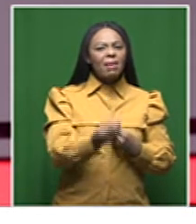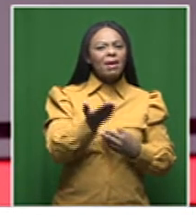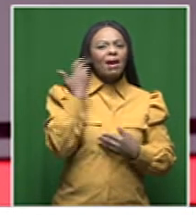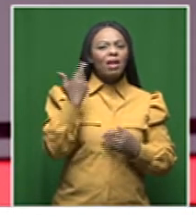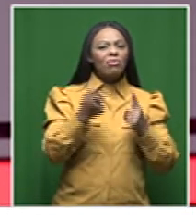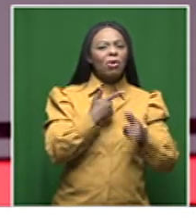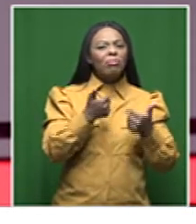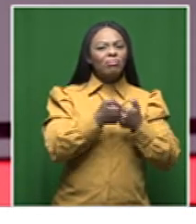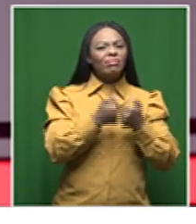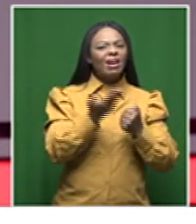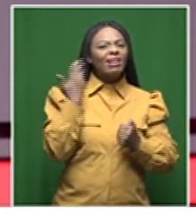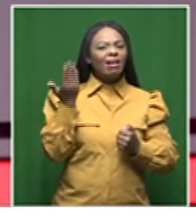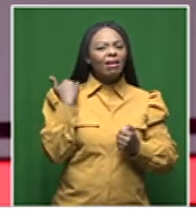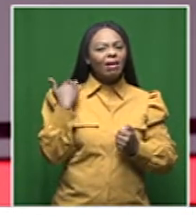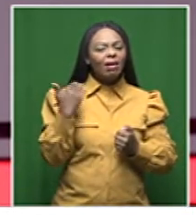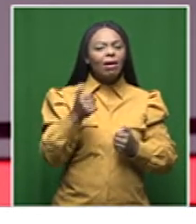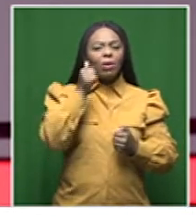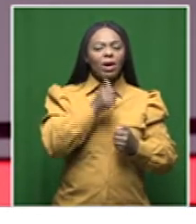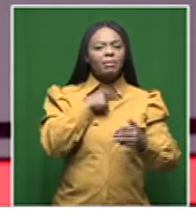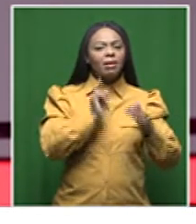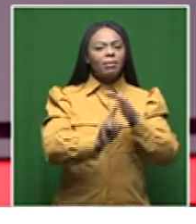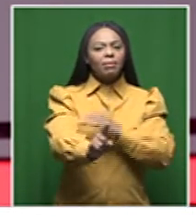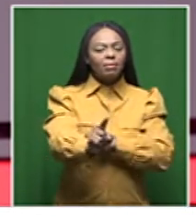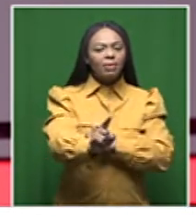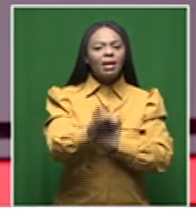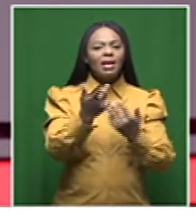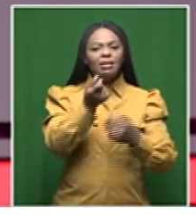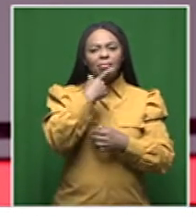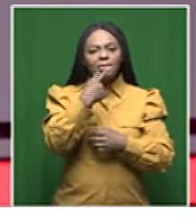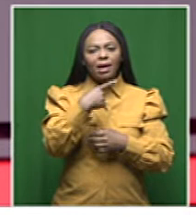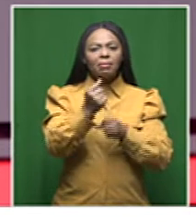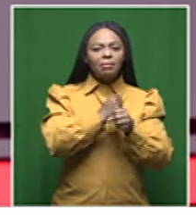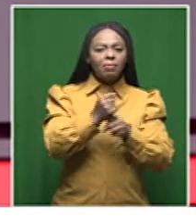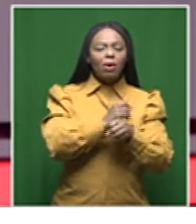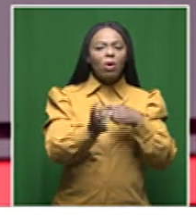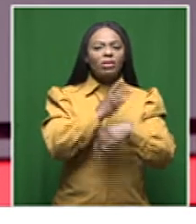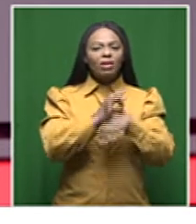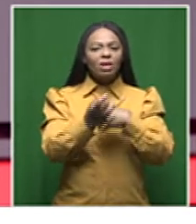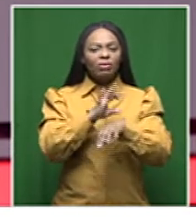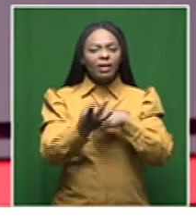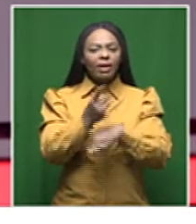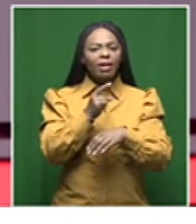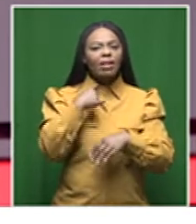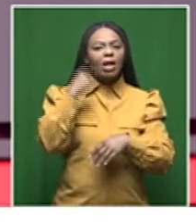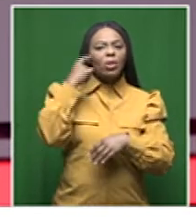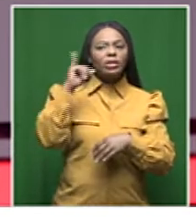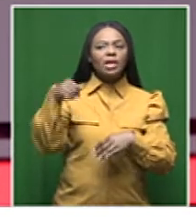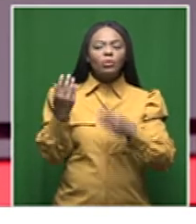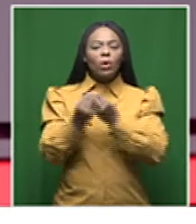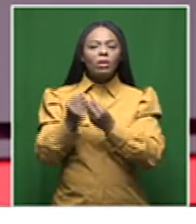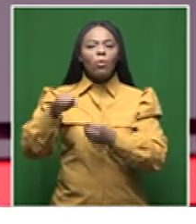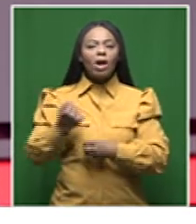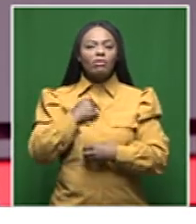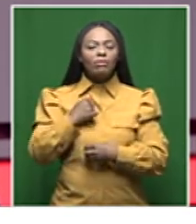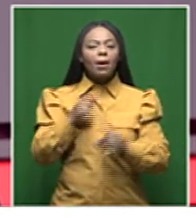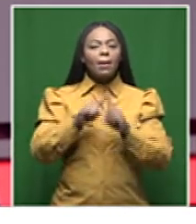So when I went for the treatments, the consultations, I thought I was just accompanying my wife.